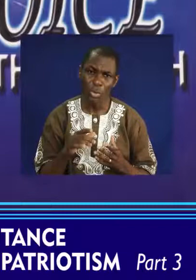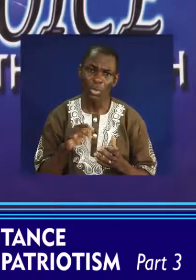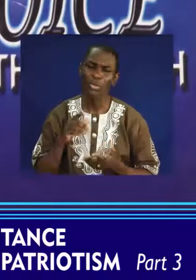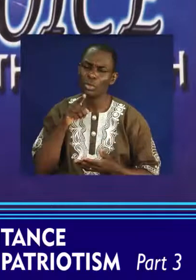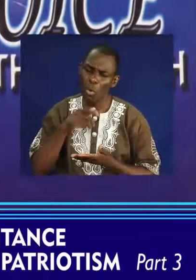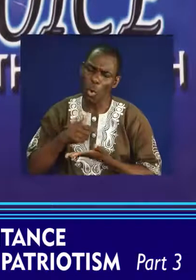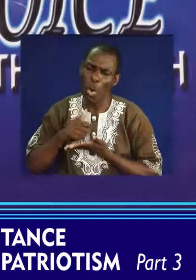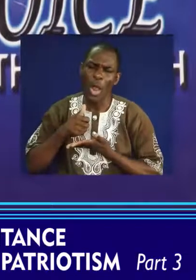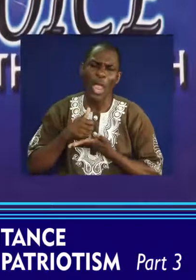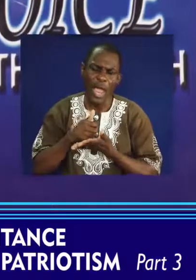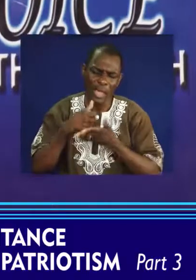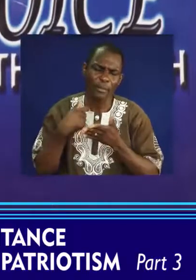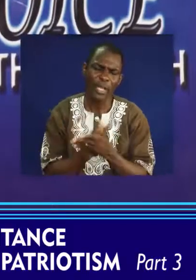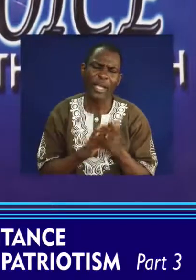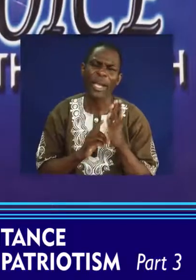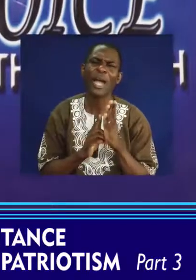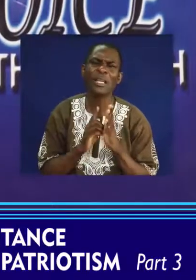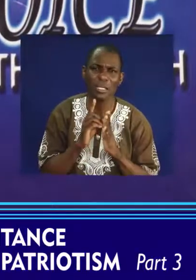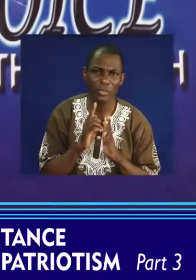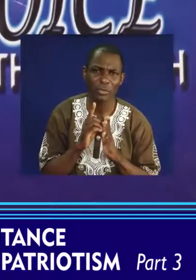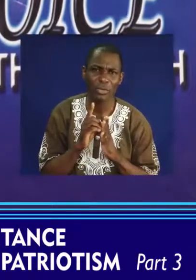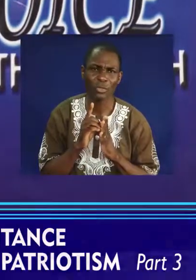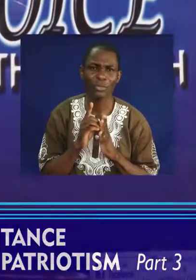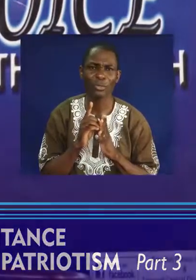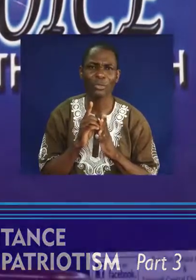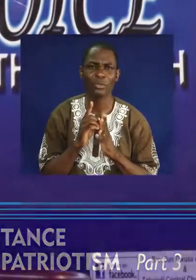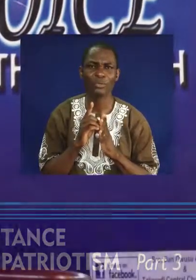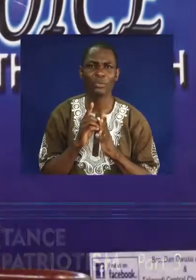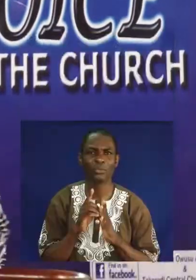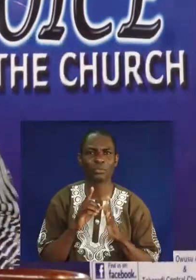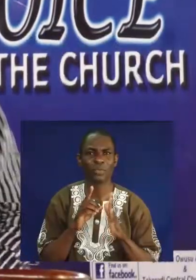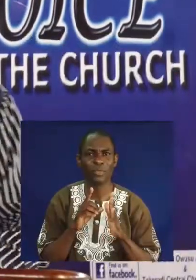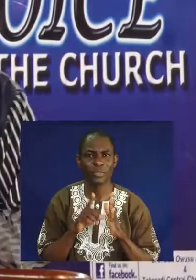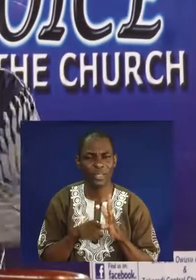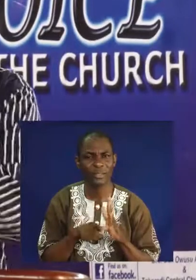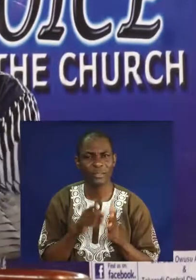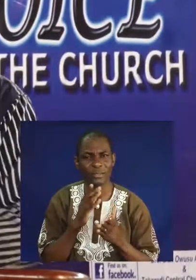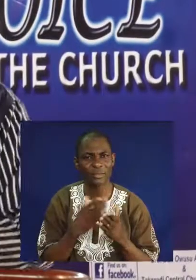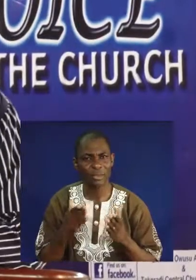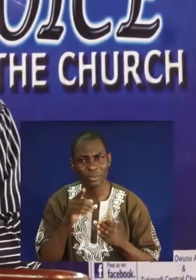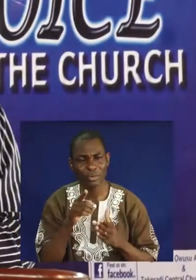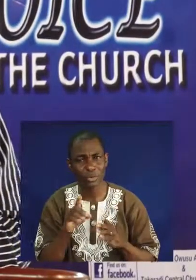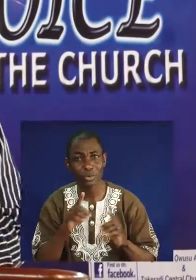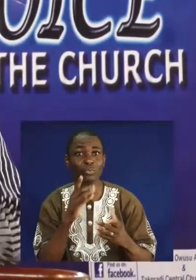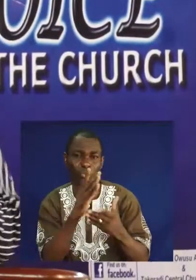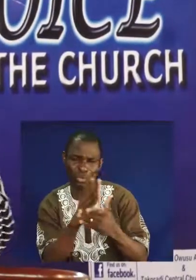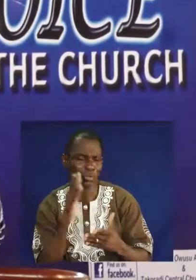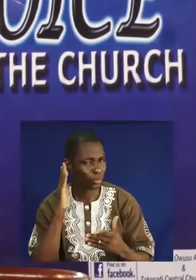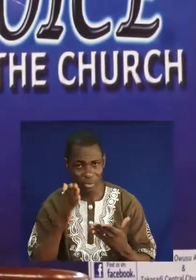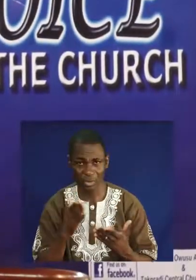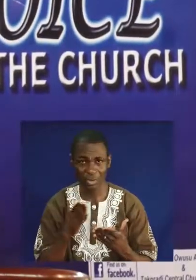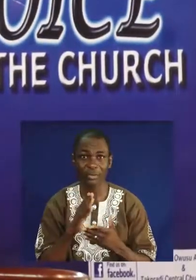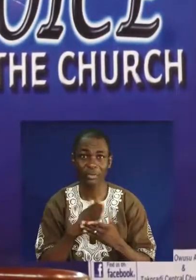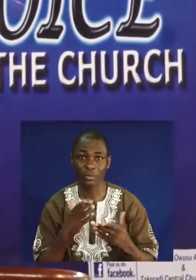esese uboa e ma o ma no nimpuntuo ekọ esoro a ye woni ma bebre ho no mu a ubegaye. And your name